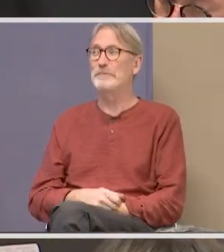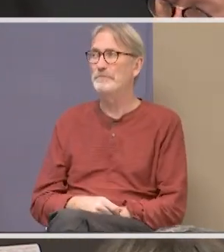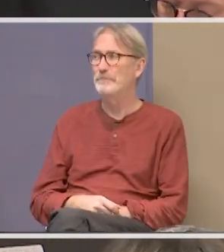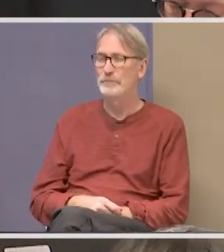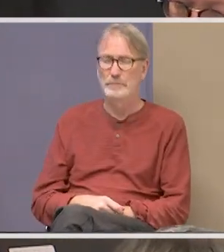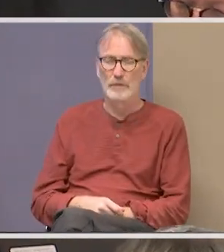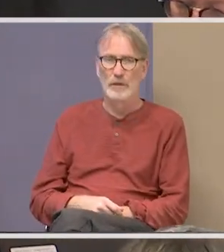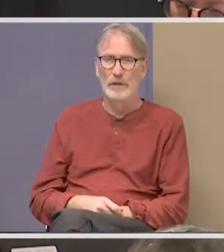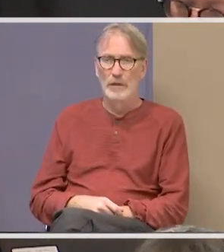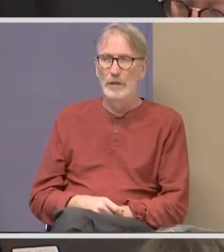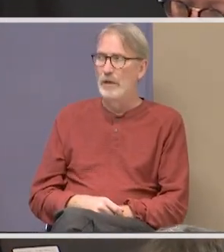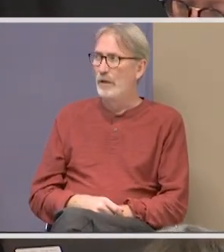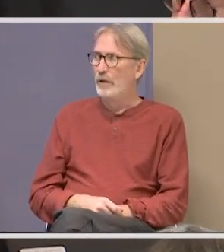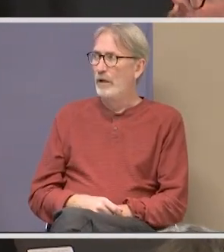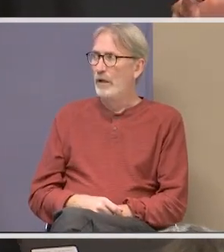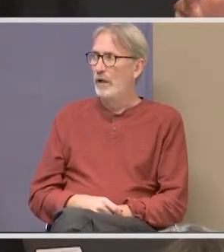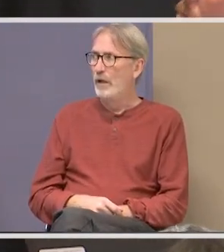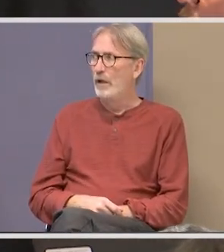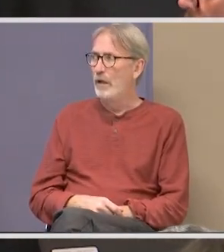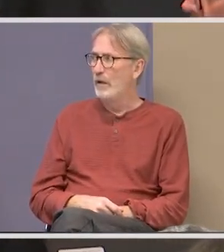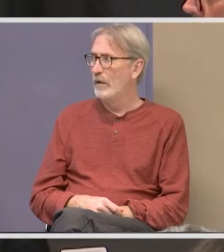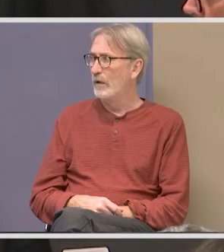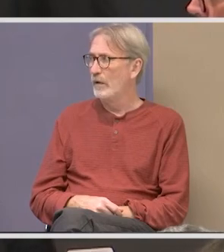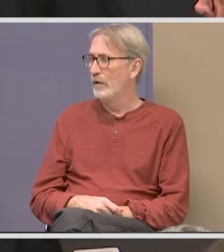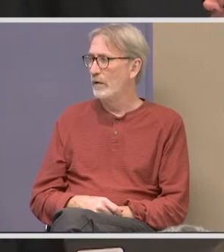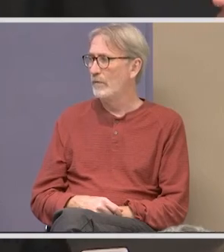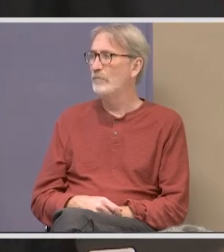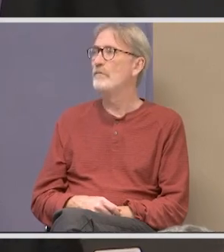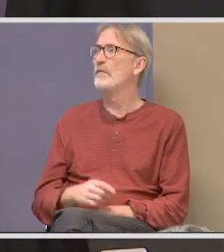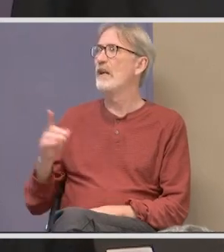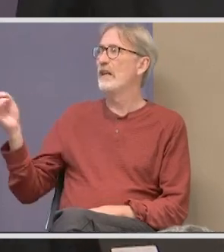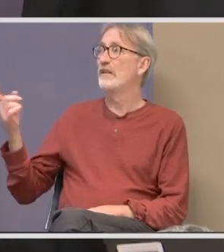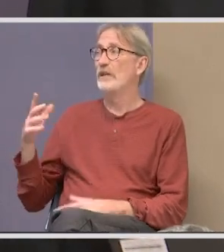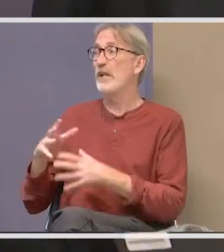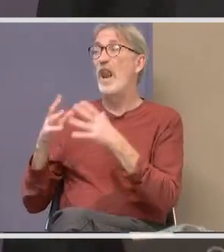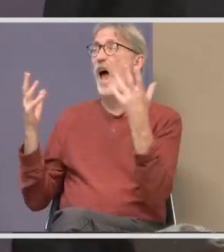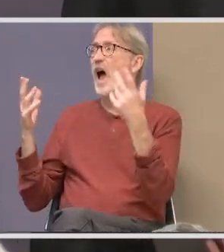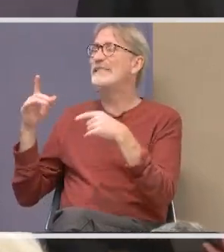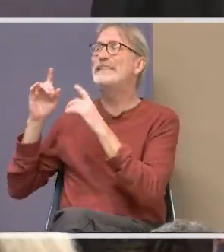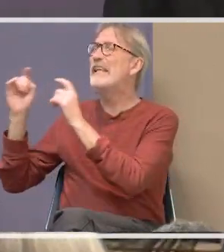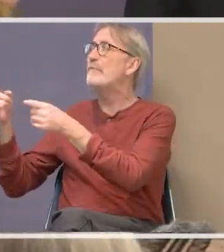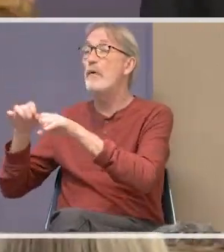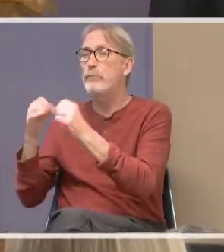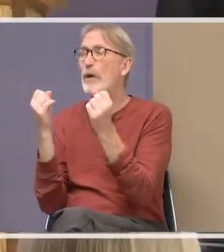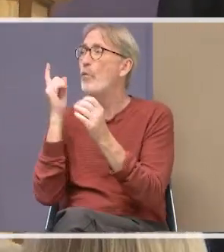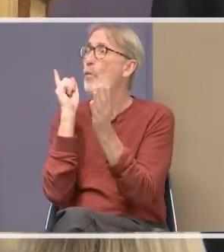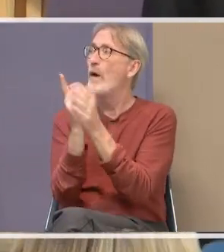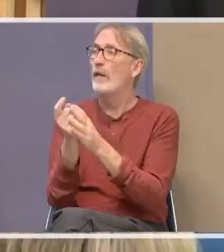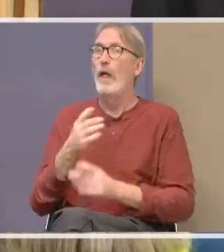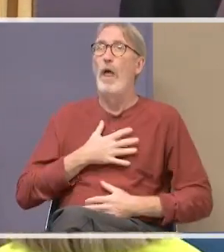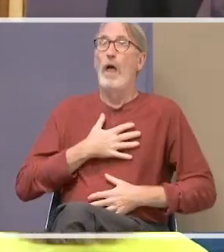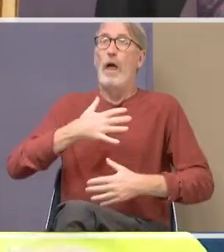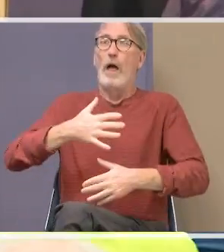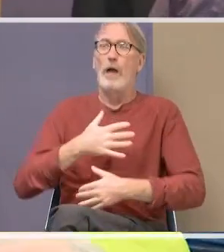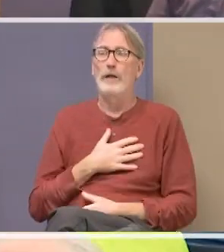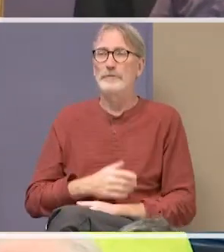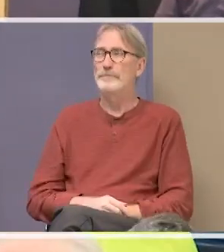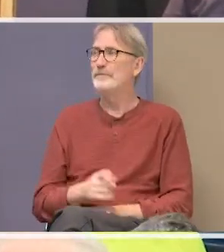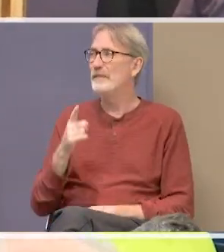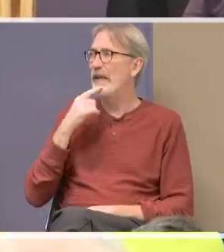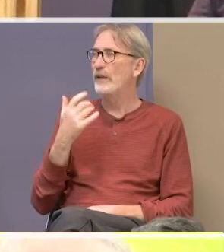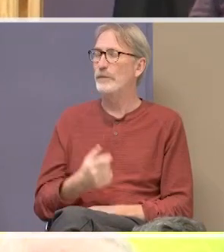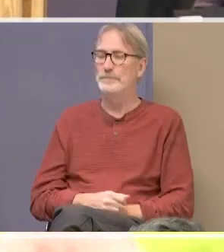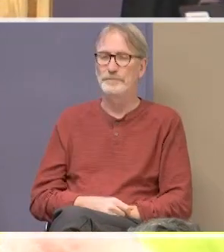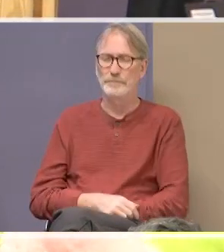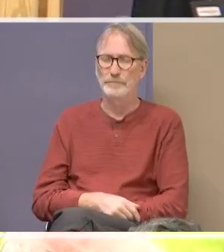Mike, do you need a second? Mike's been taking a lot of questions. He's going to take a second to catch his breath. So thank you,